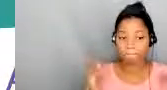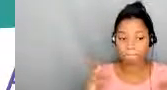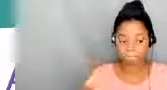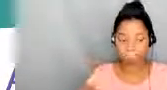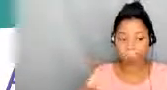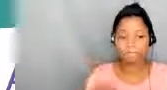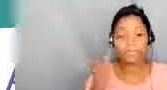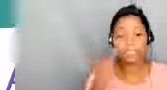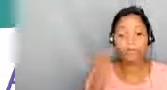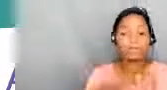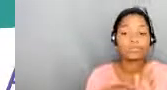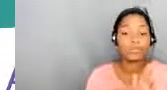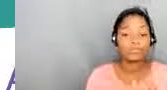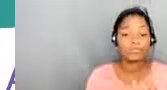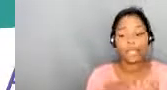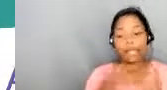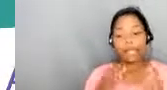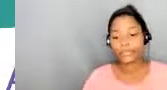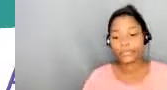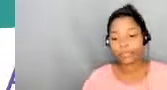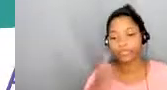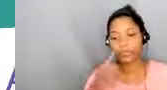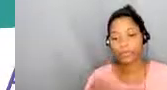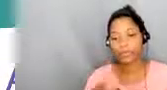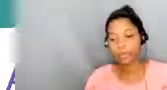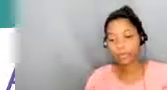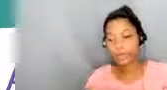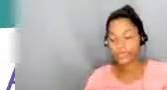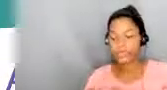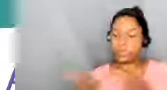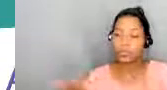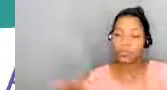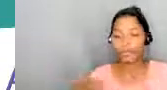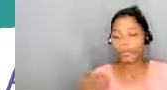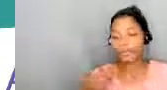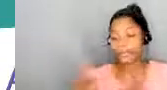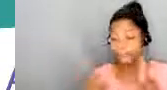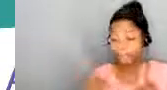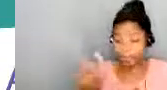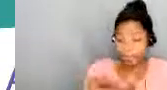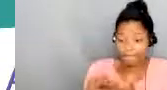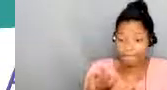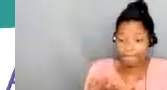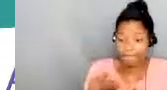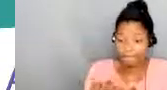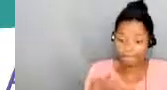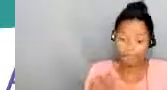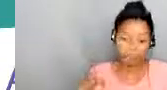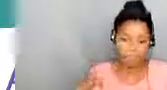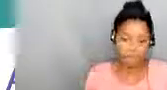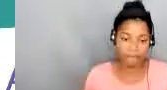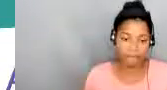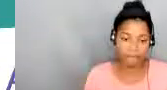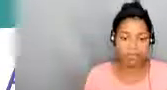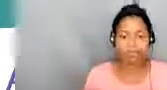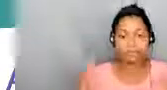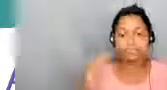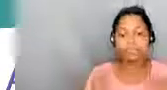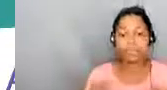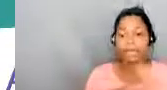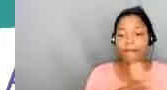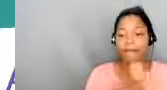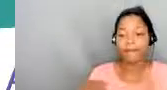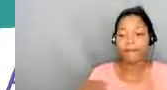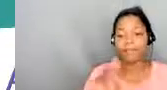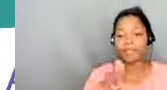you're presenting to consumers, to partners, or to potential funders around social engagement. a copy of the UCLA